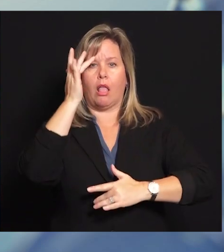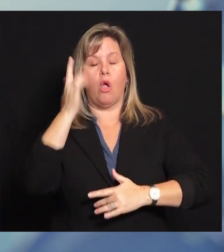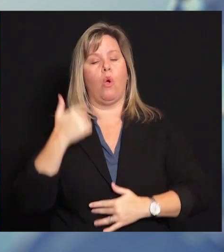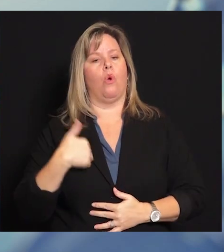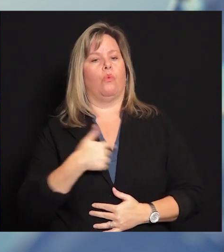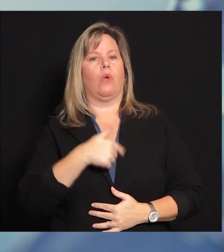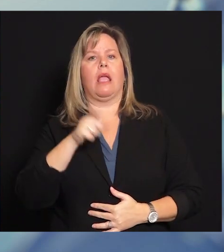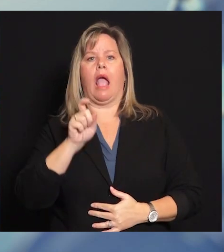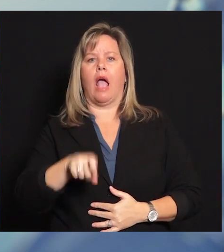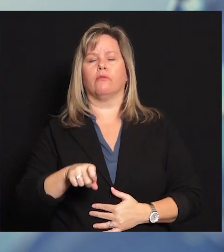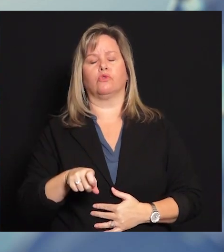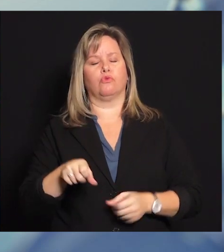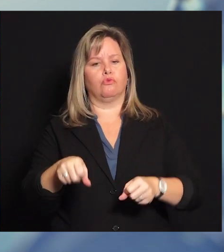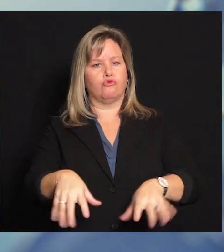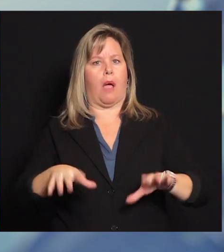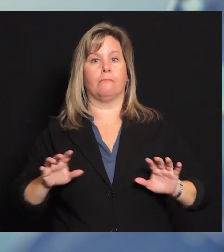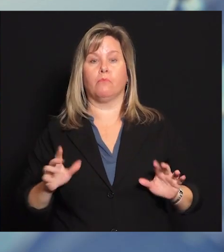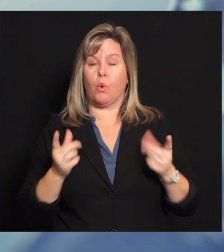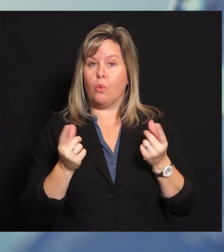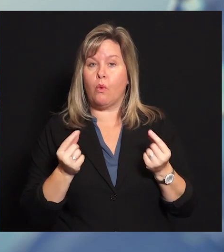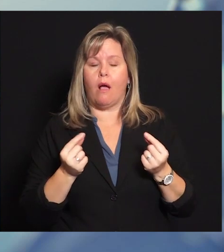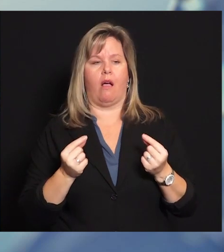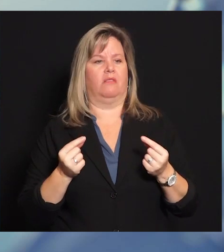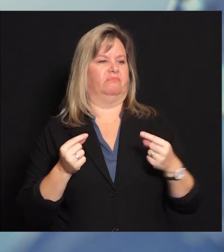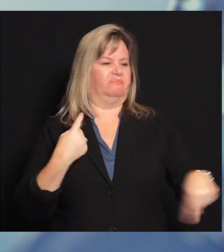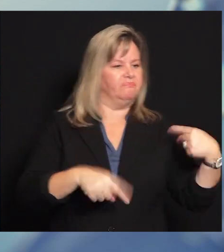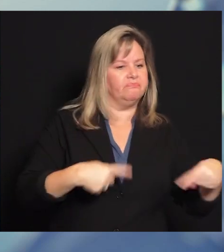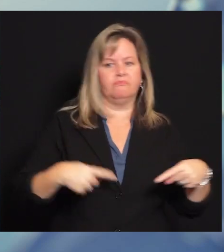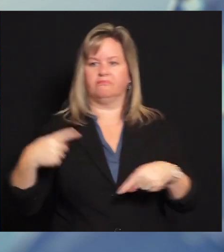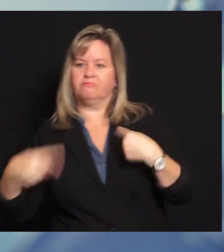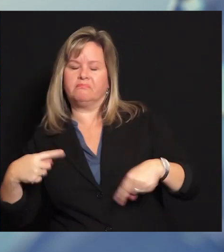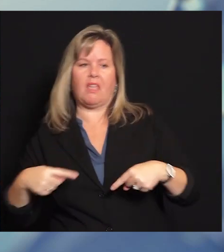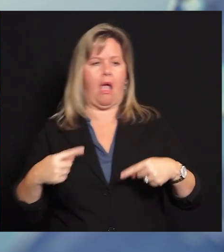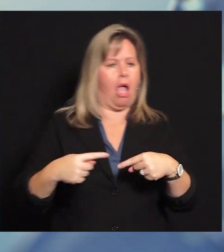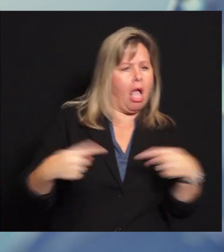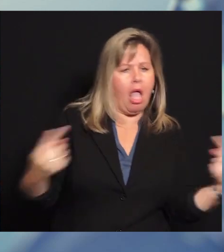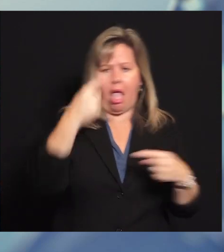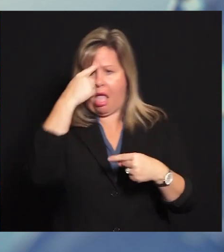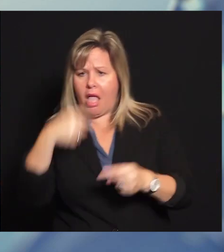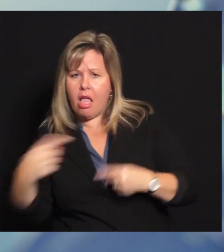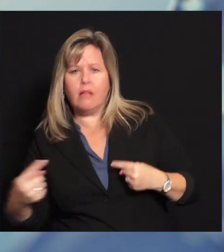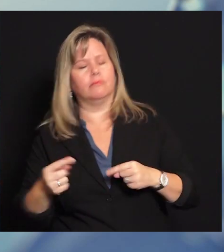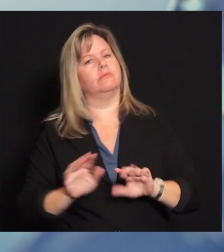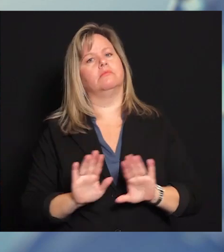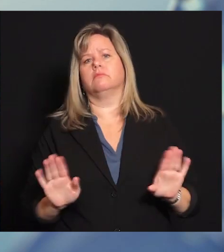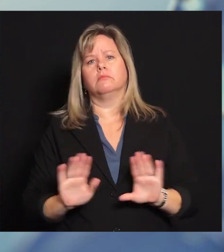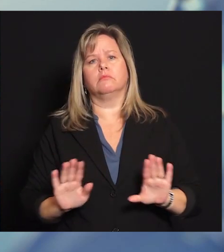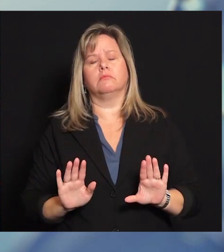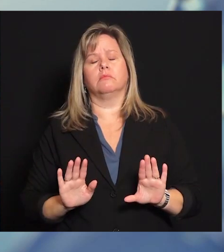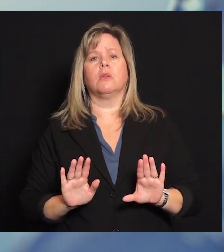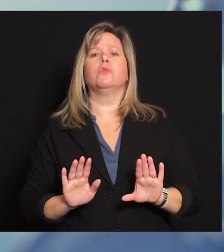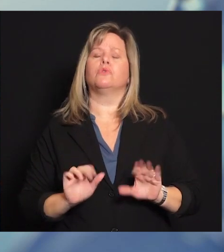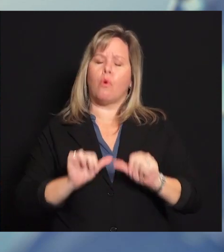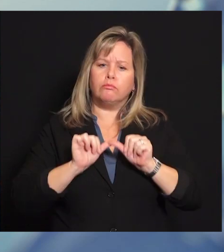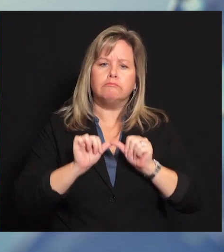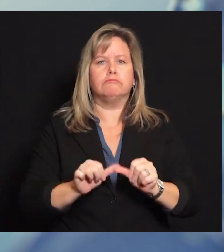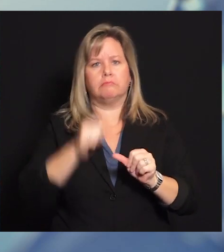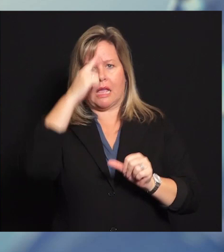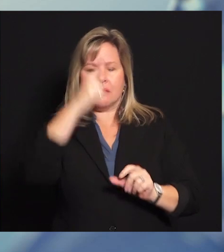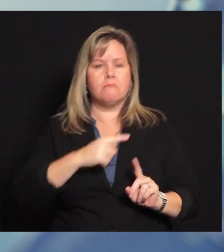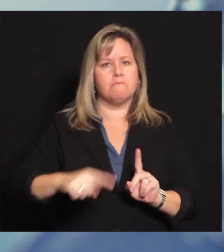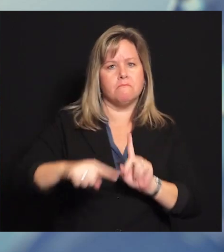to find a way to drop our differences for at least a few months. And so I encourage you, please stay positive, stay heroic,